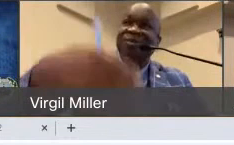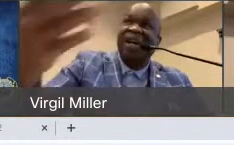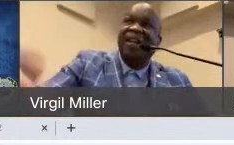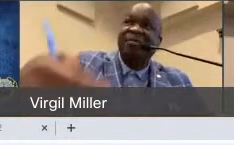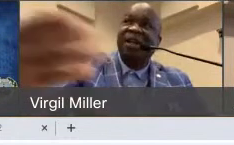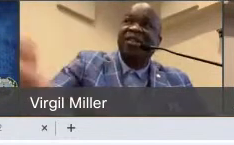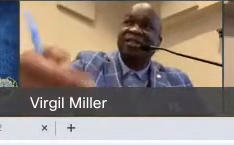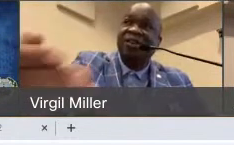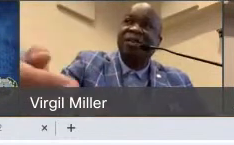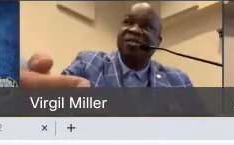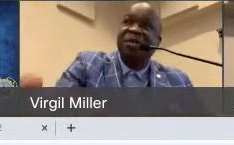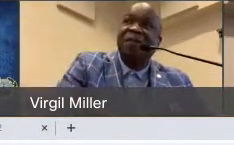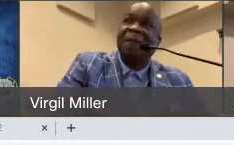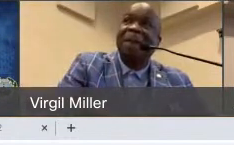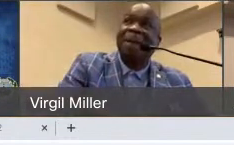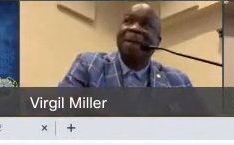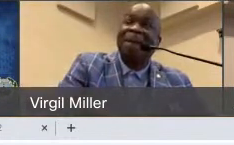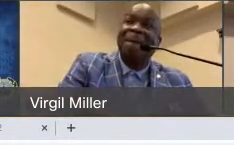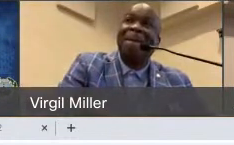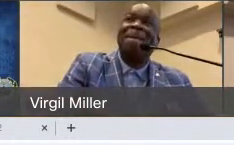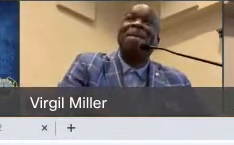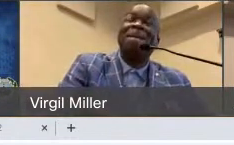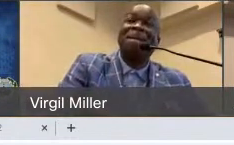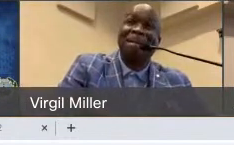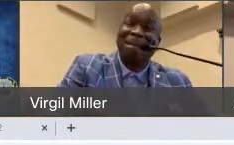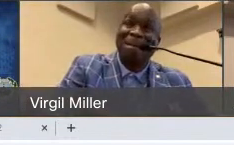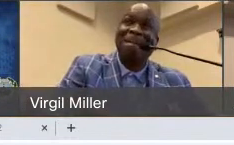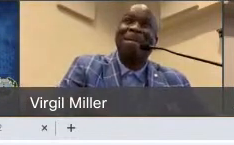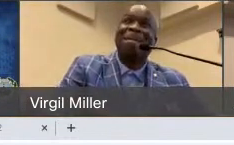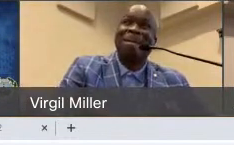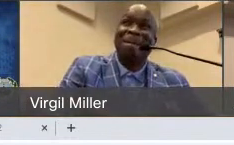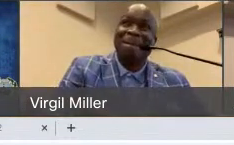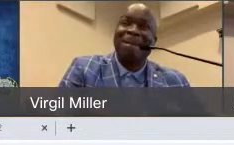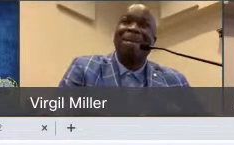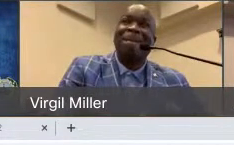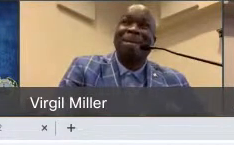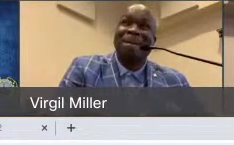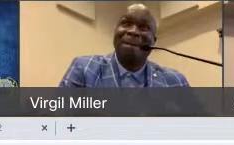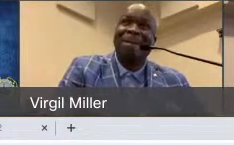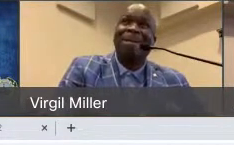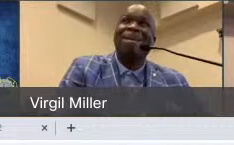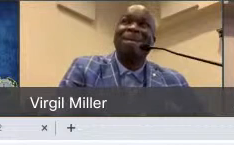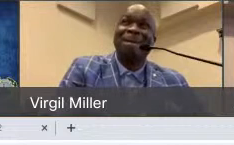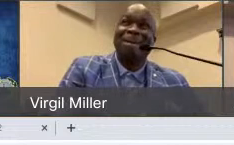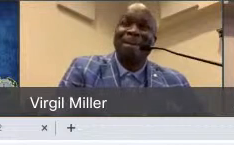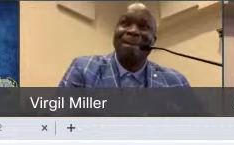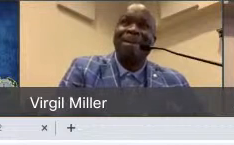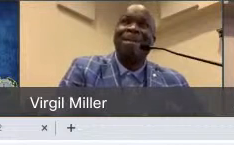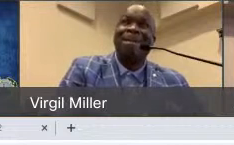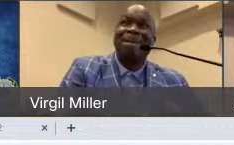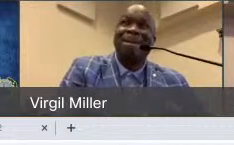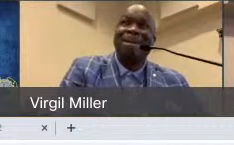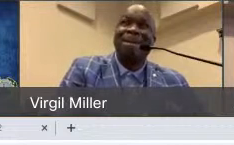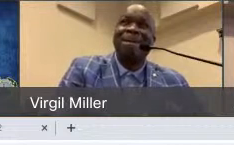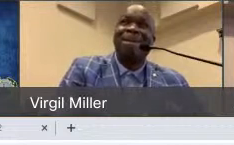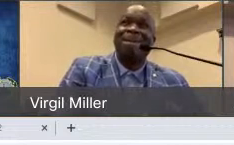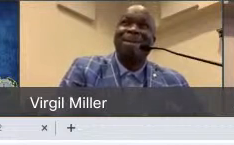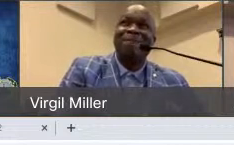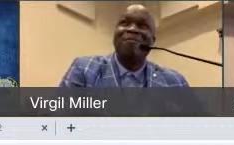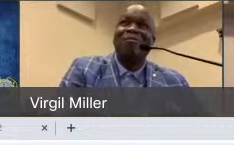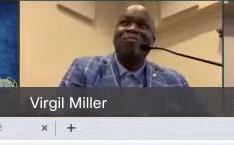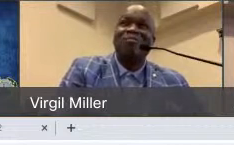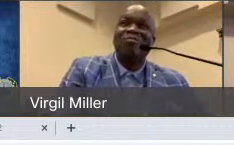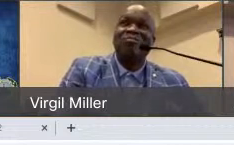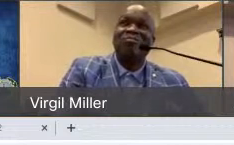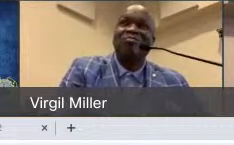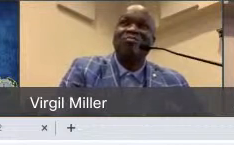includes how that money is going to be spent? No, it does not. This is the operating budget that we brought to the board. The first tranche came before